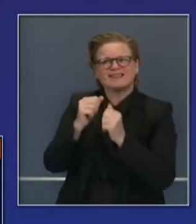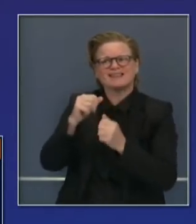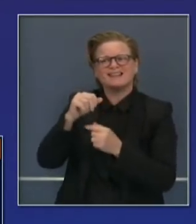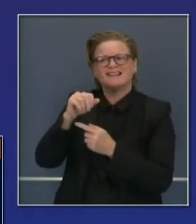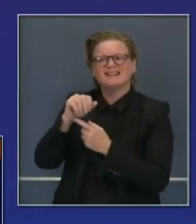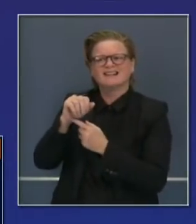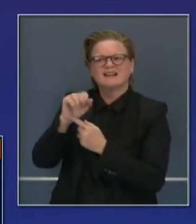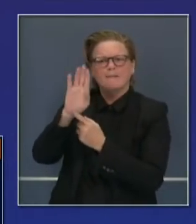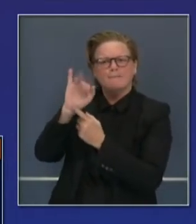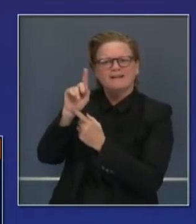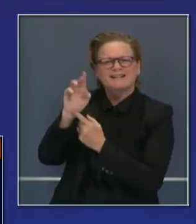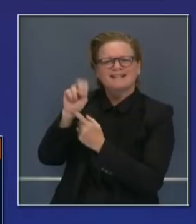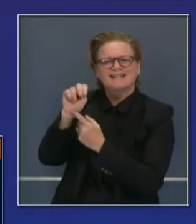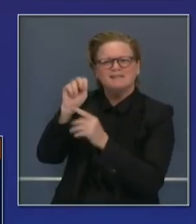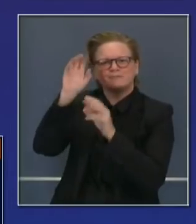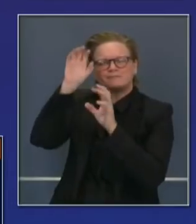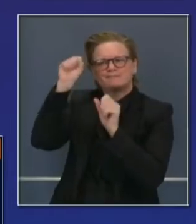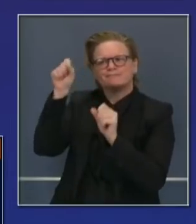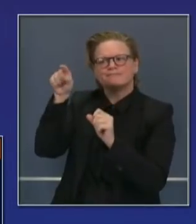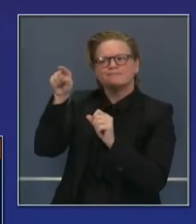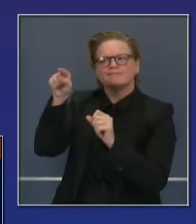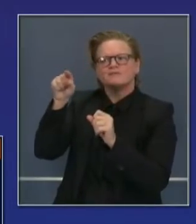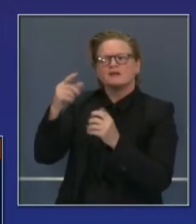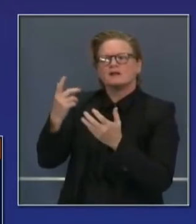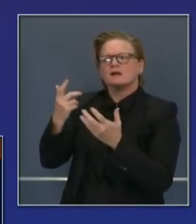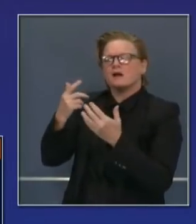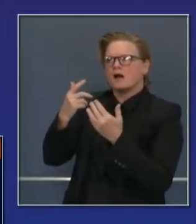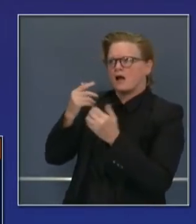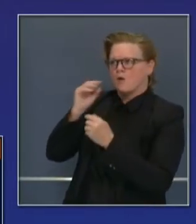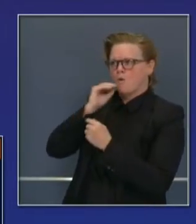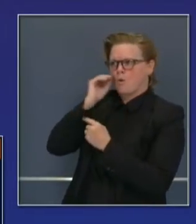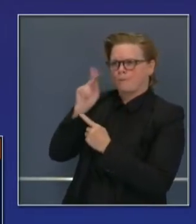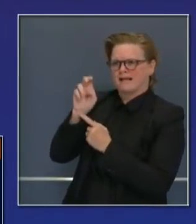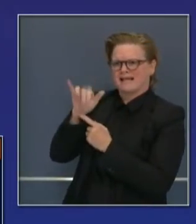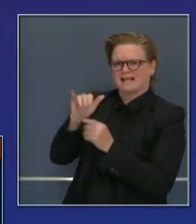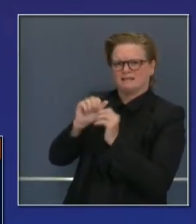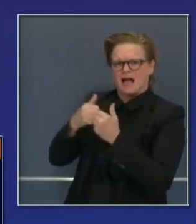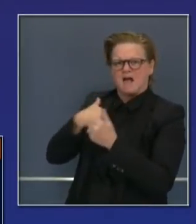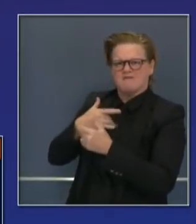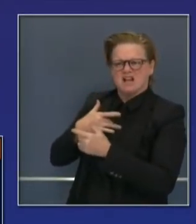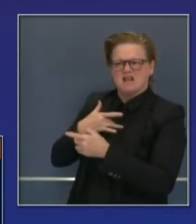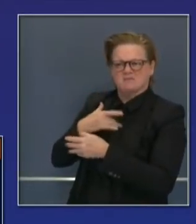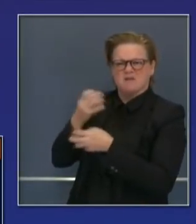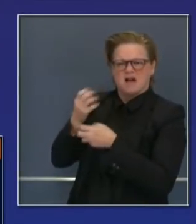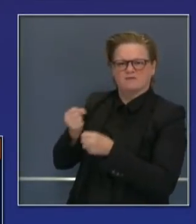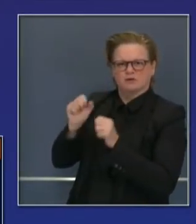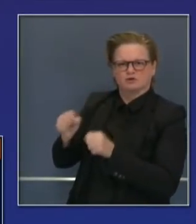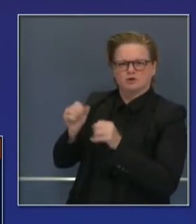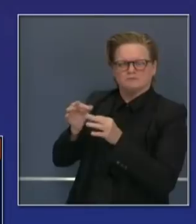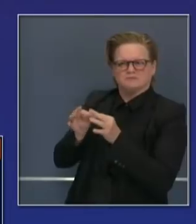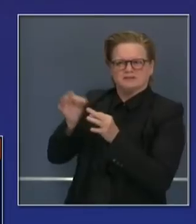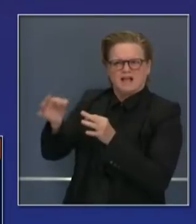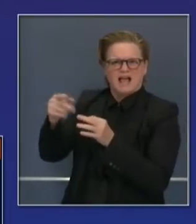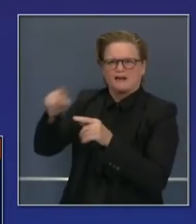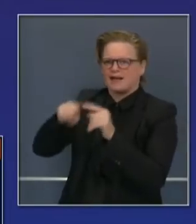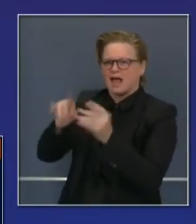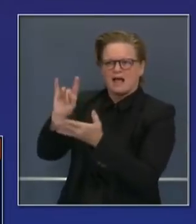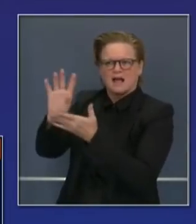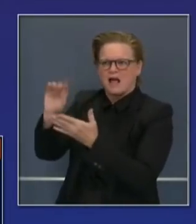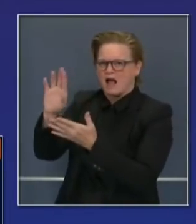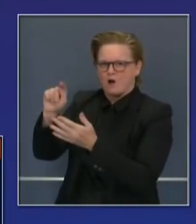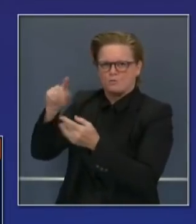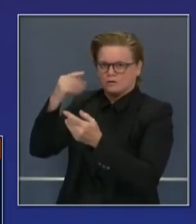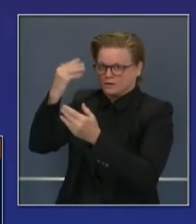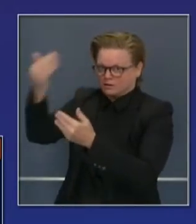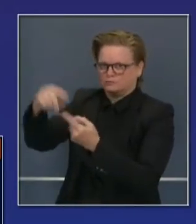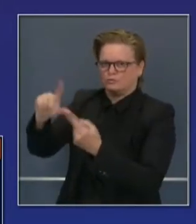extending the Room Key model and feeling confident that it will extend beyond the end of this calendar year. We also